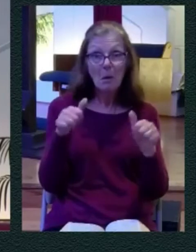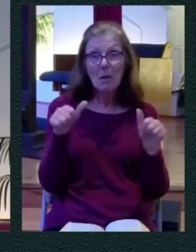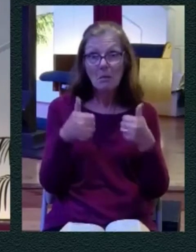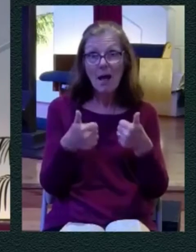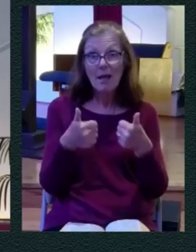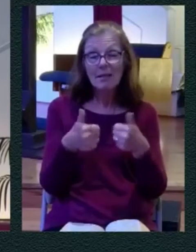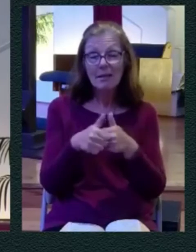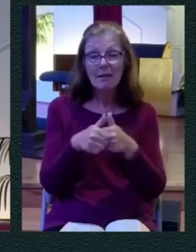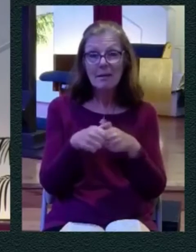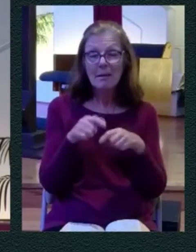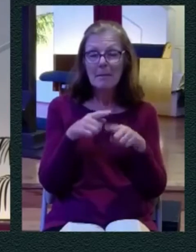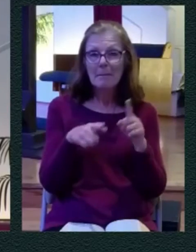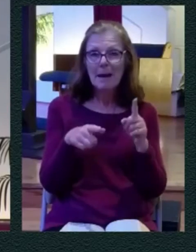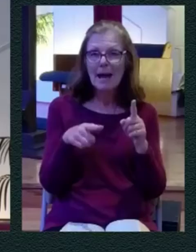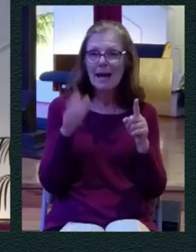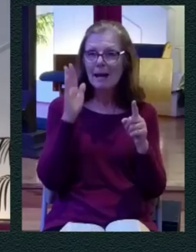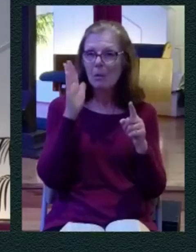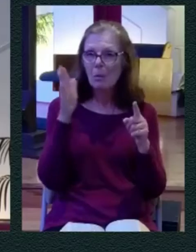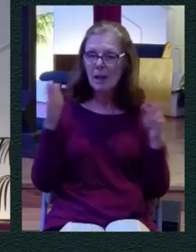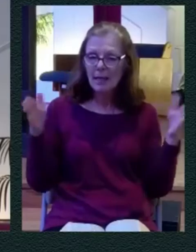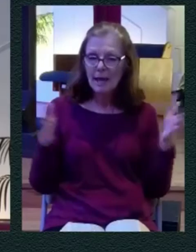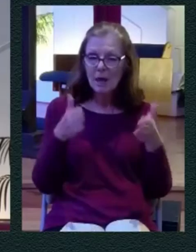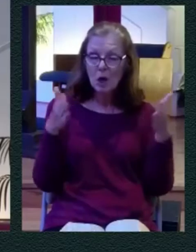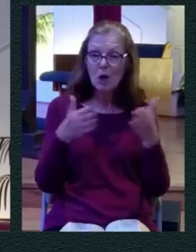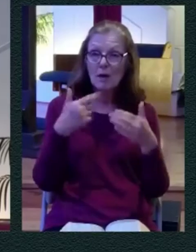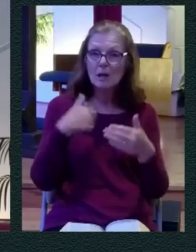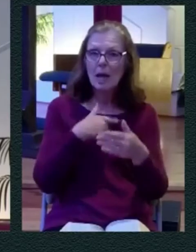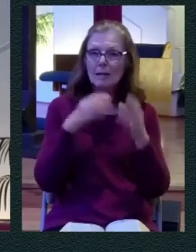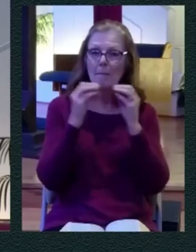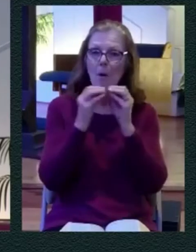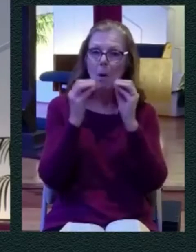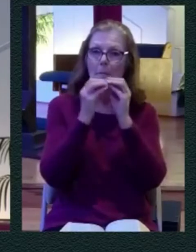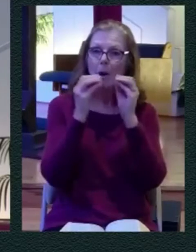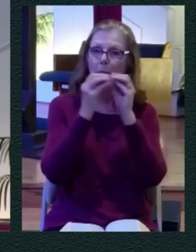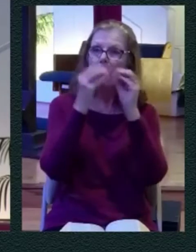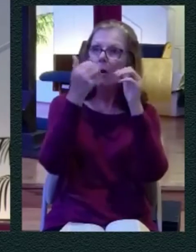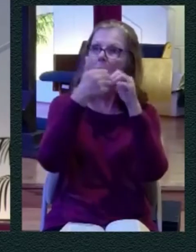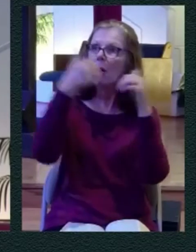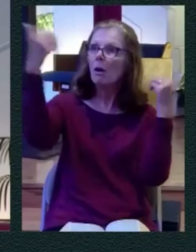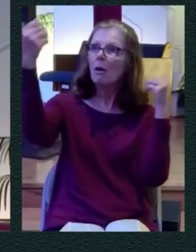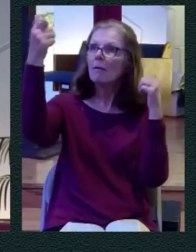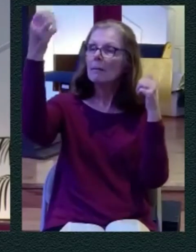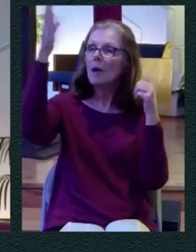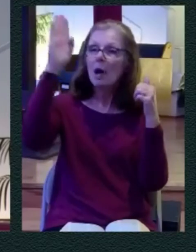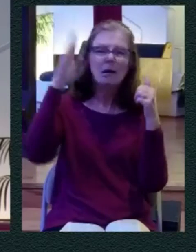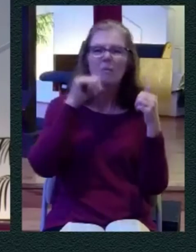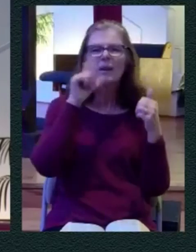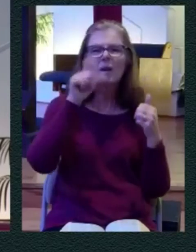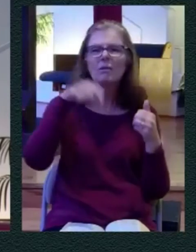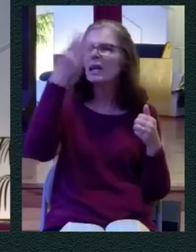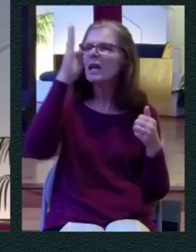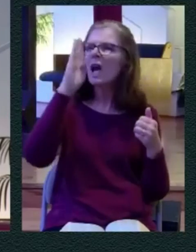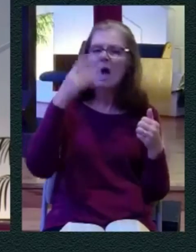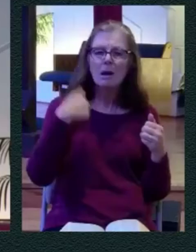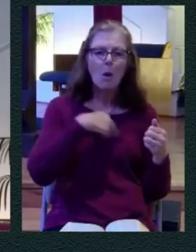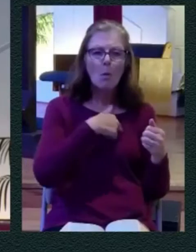encourages us even more in our godless secular rebellion. We don't need God. Life goes on just fine without